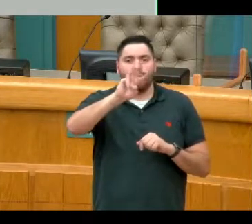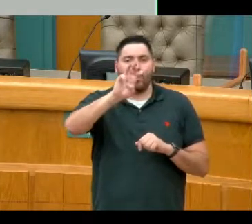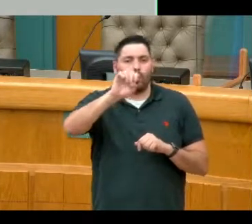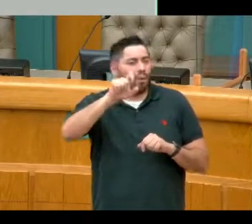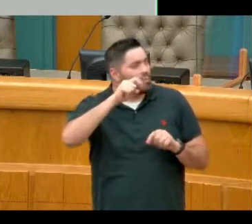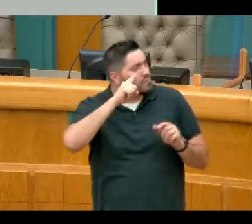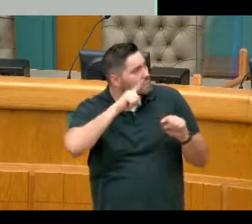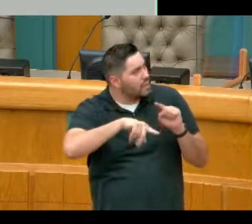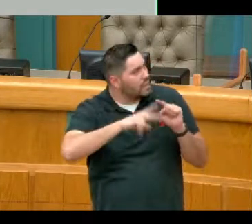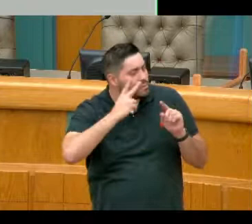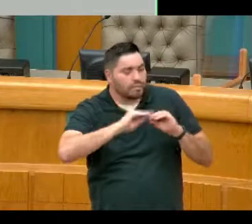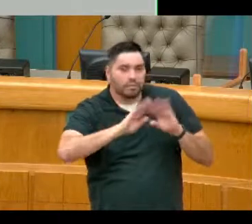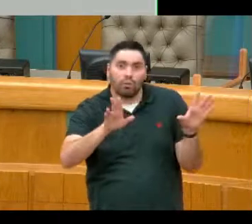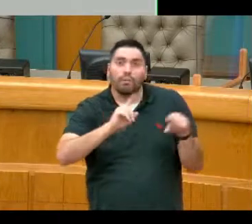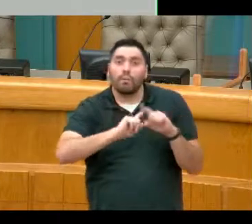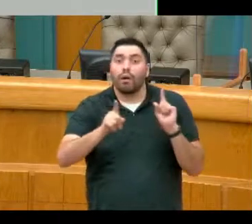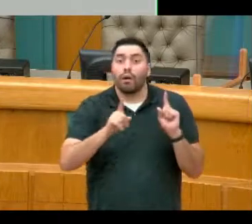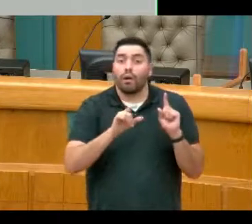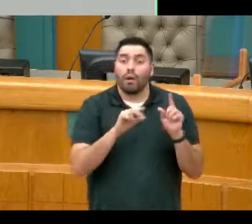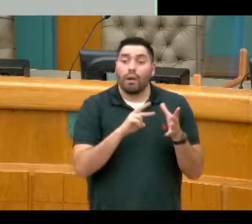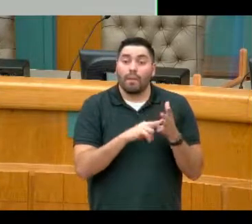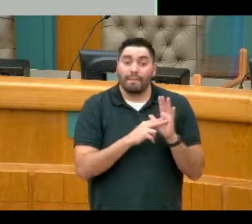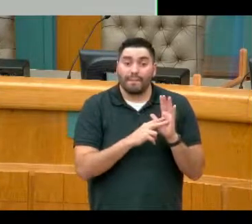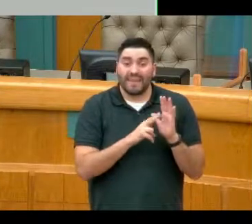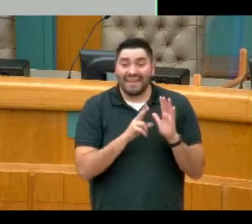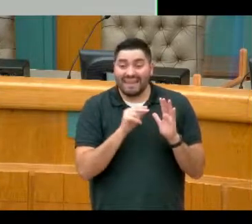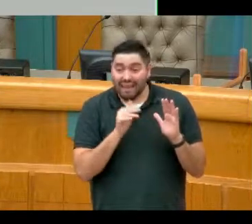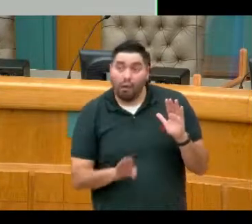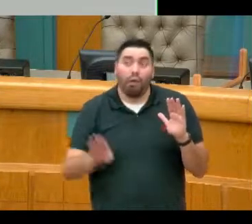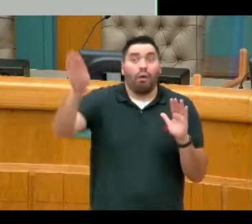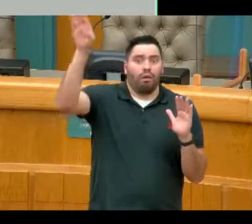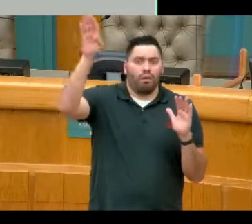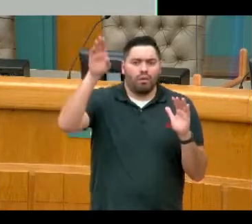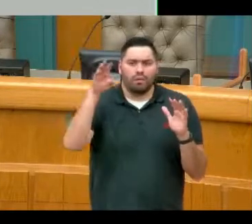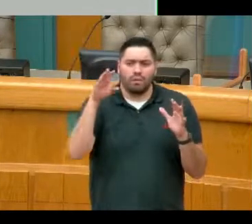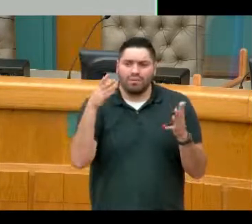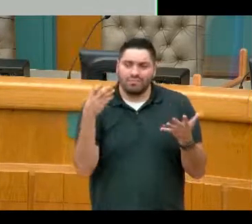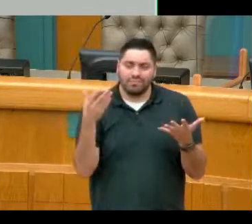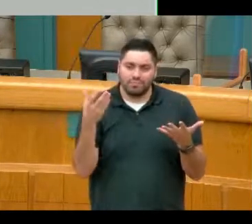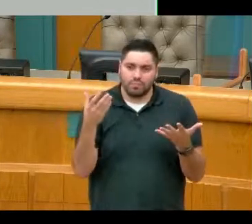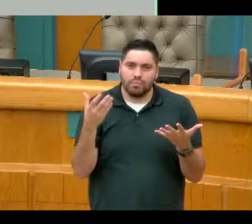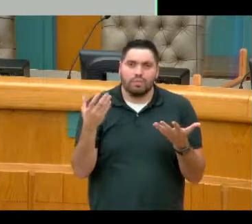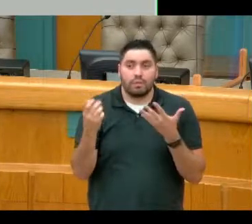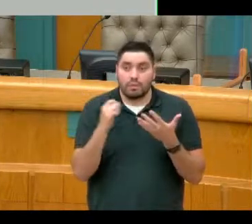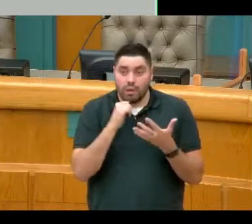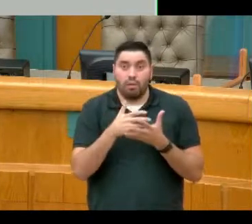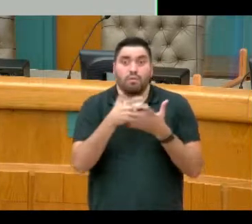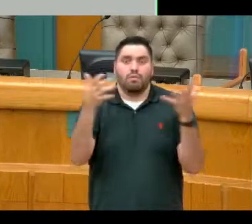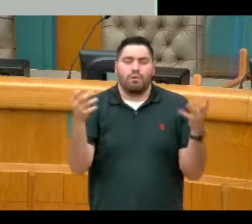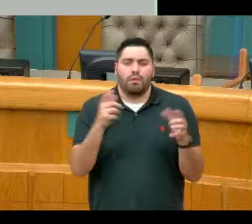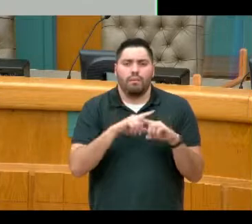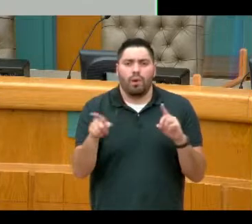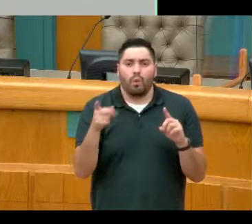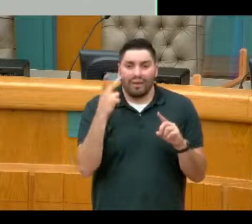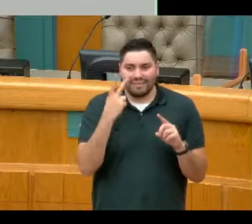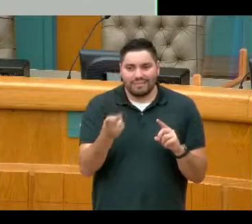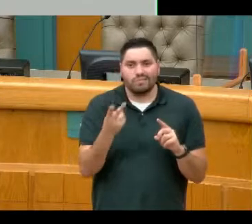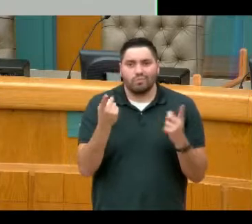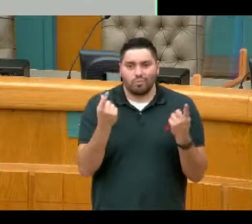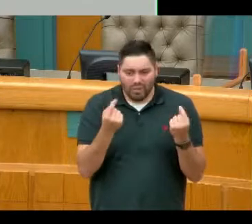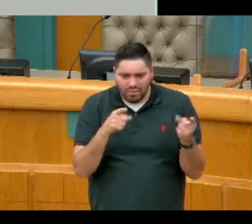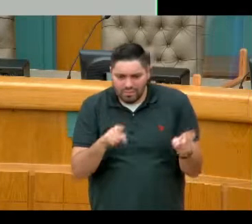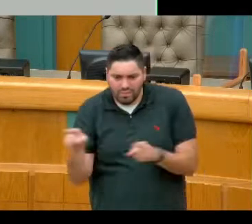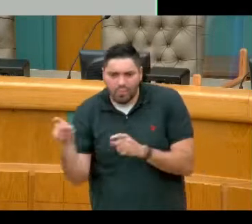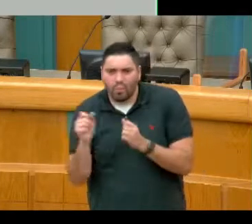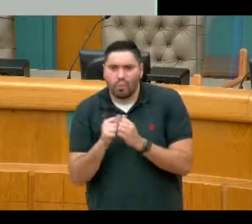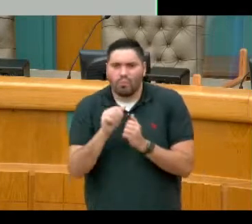The little inset graphic there shows you the overall trend where there's mainly a downwards trend, but there has been a little bit of an uptick in one